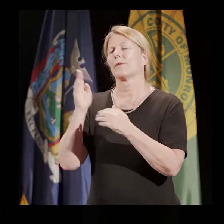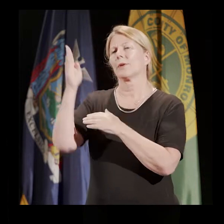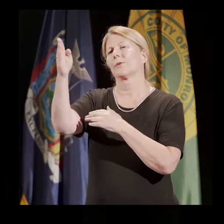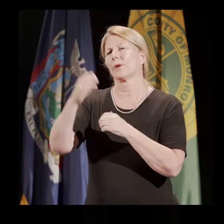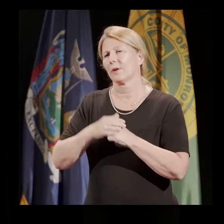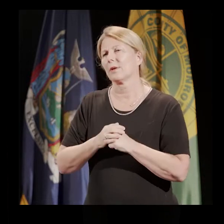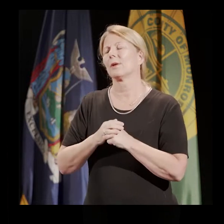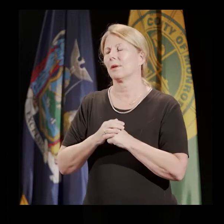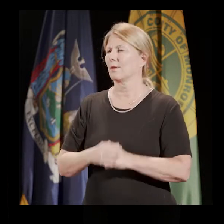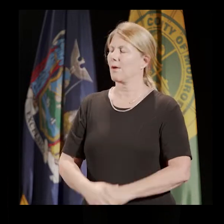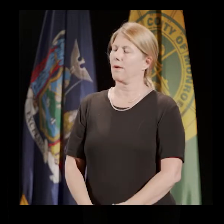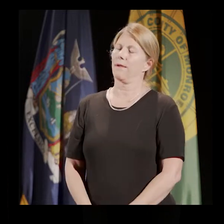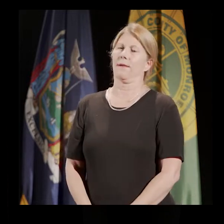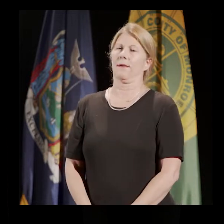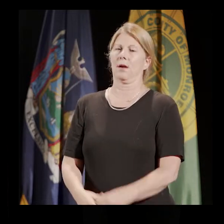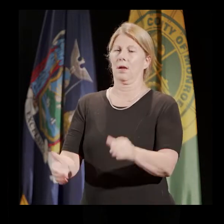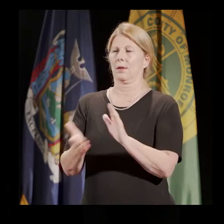everyone.